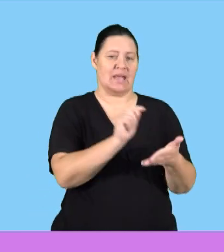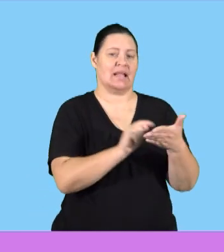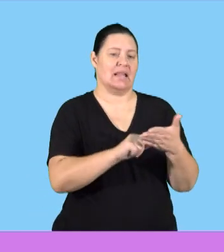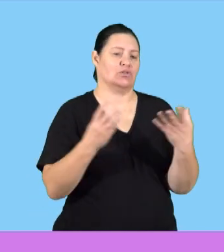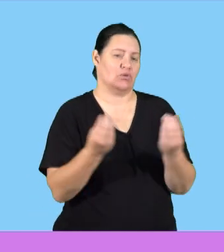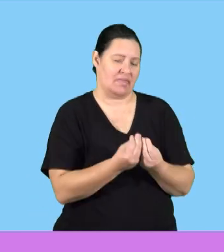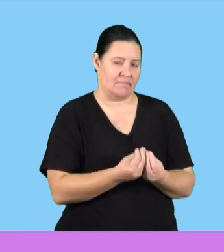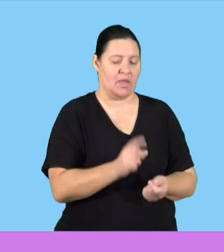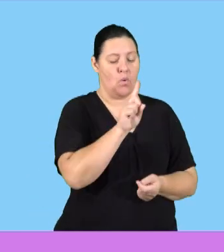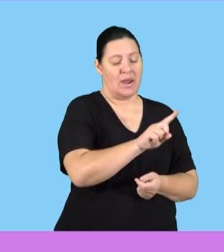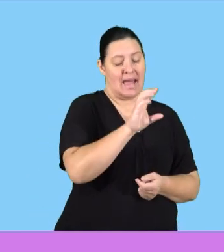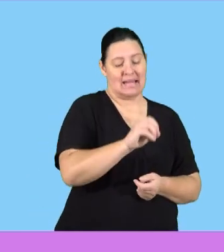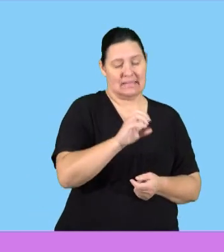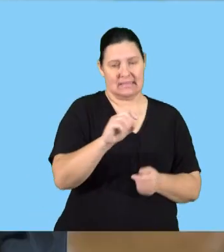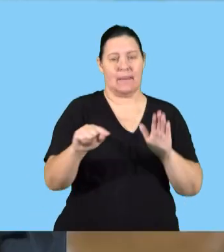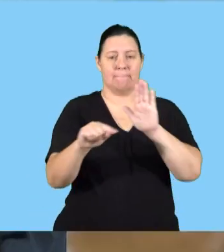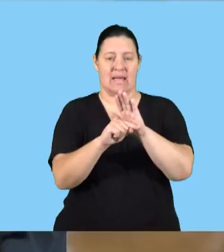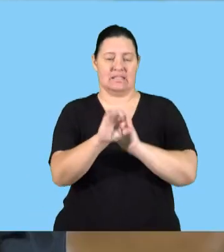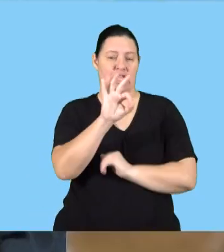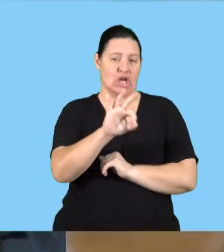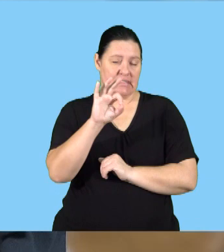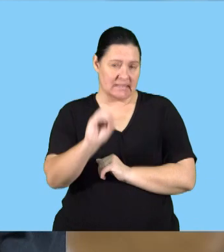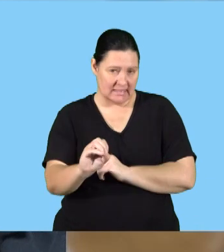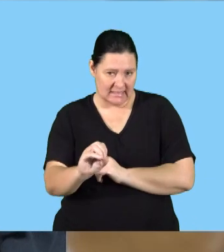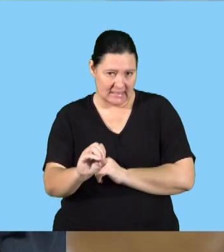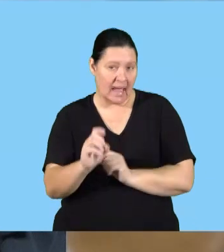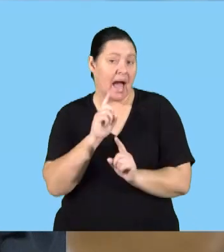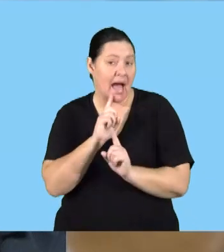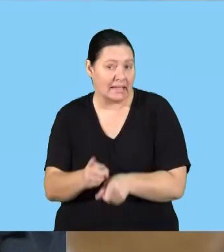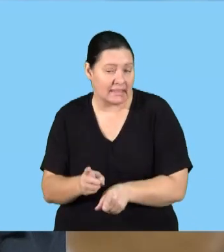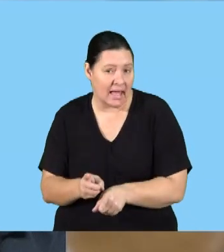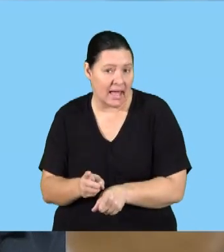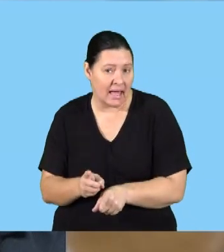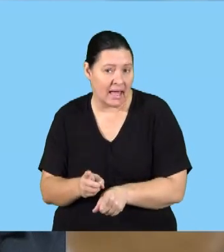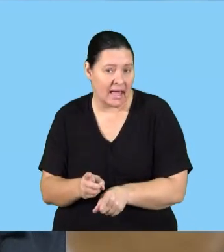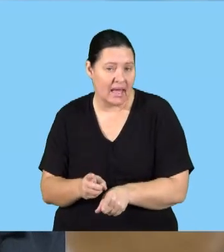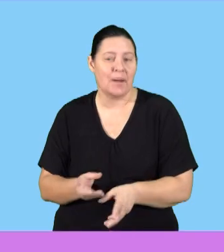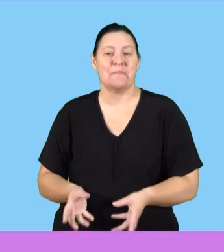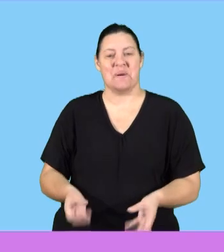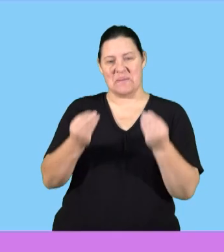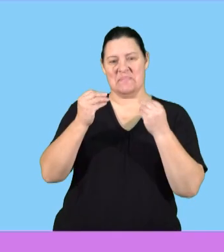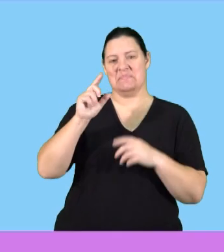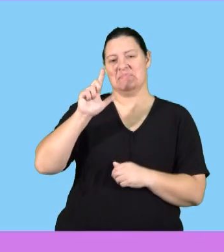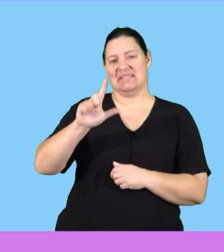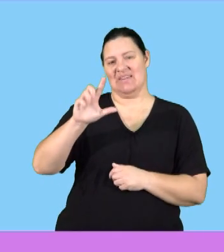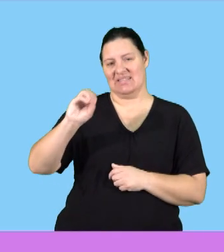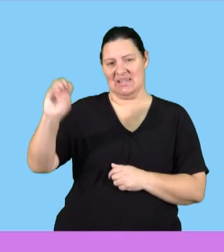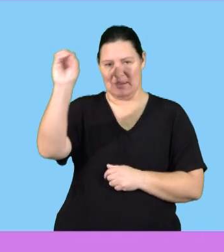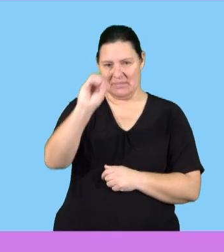the calculator together. 100 minus 30. Then we will